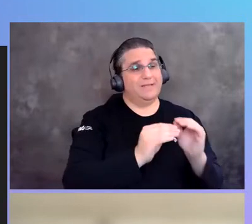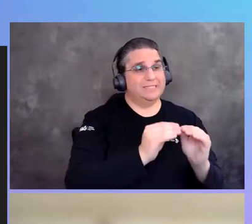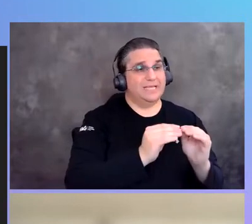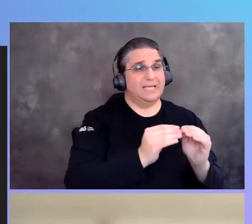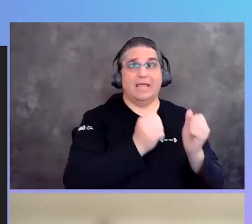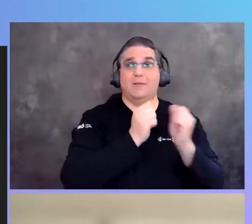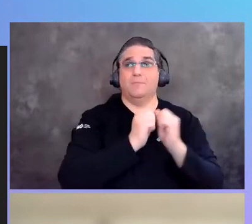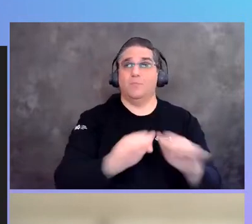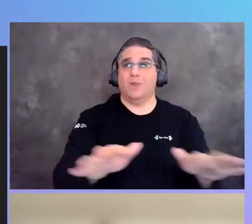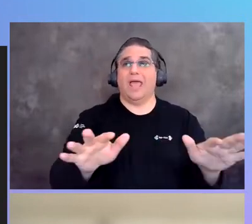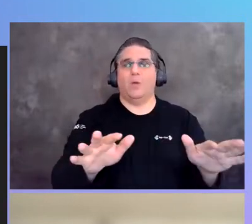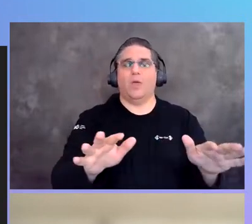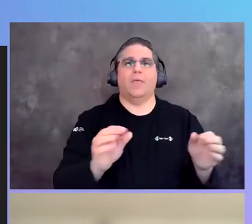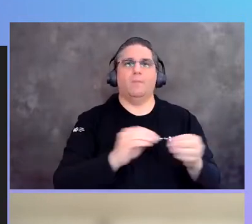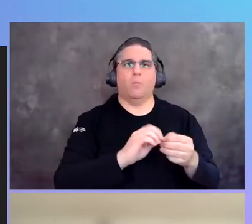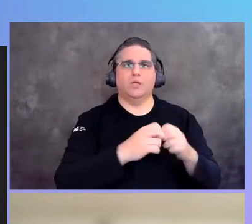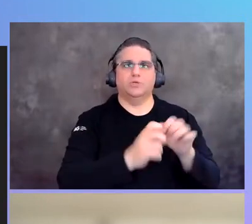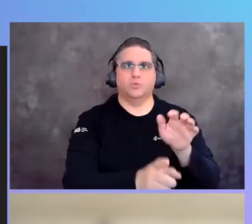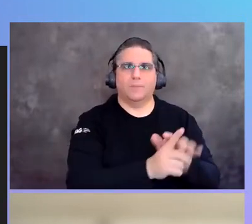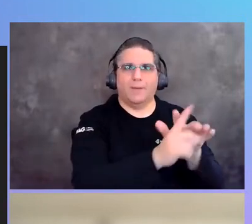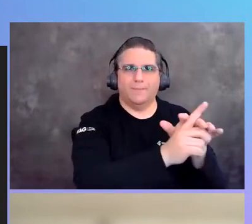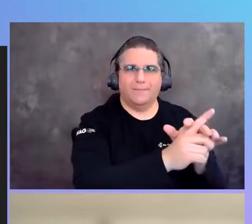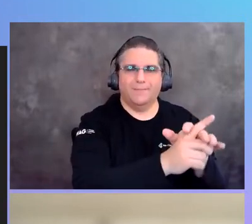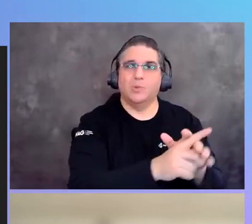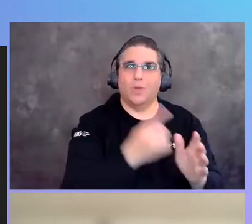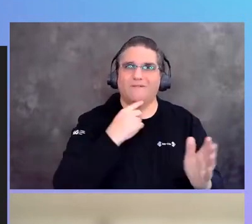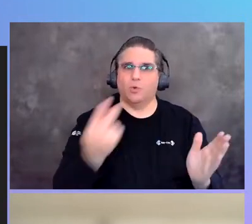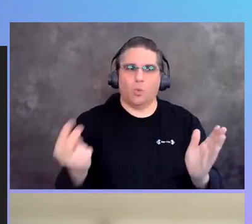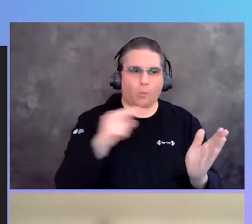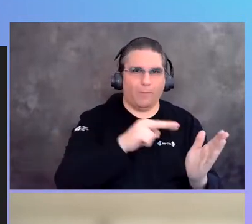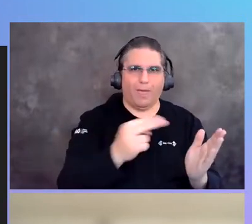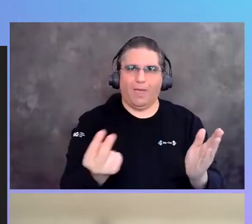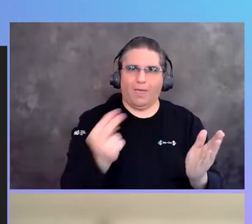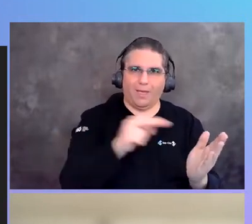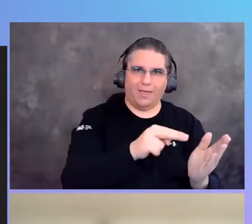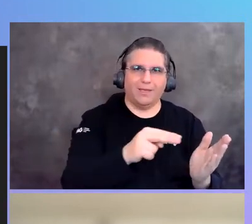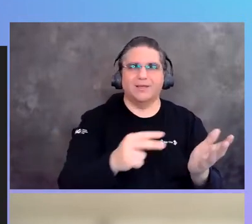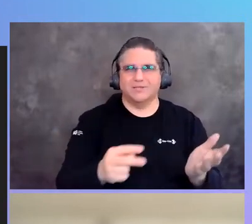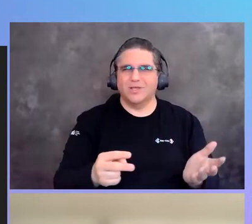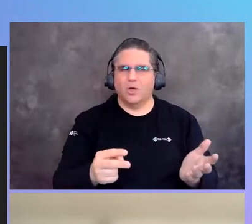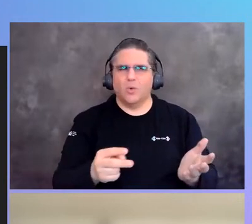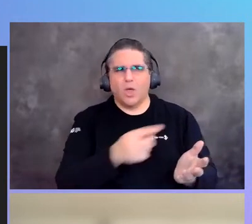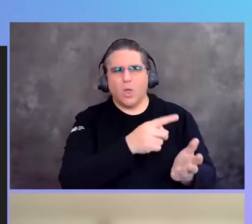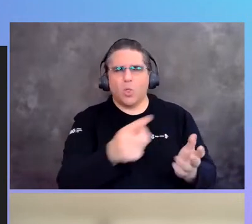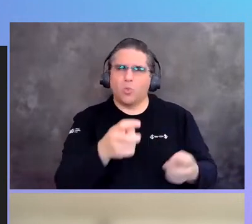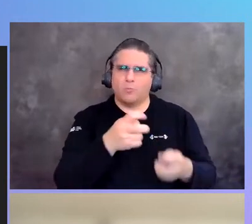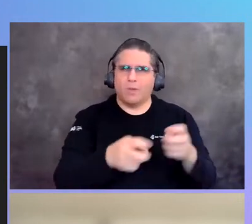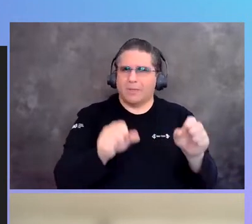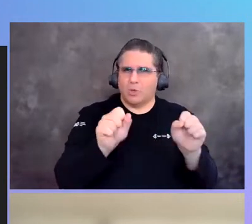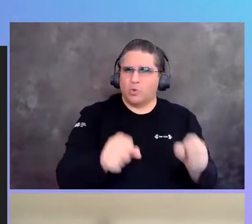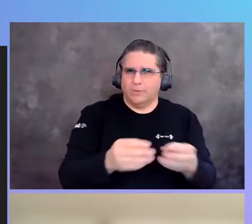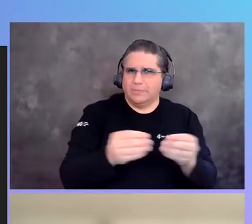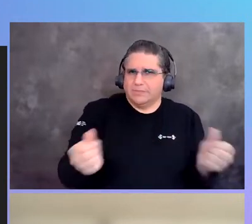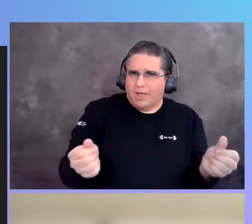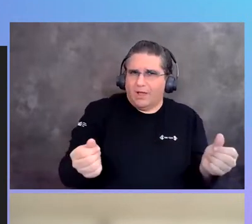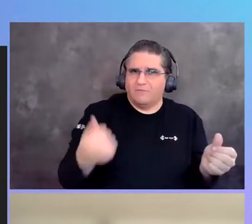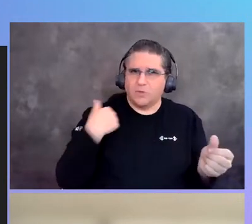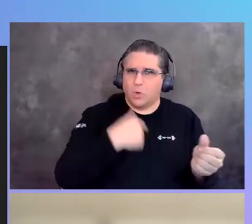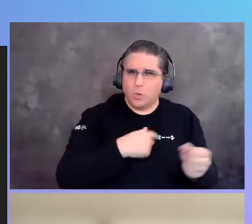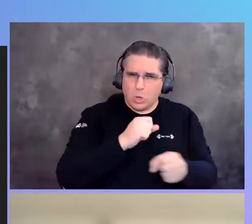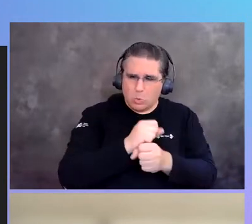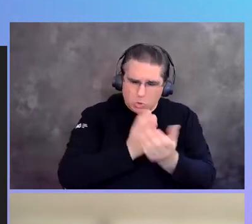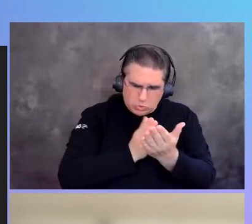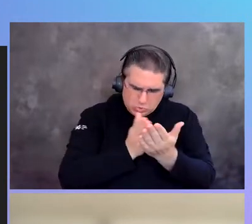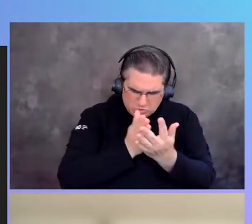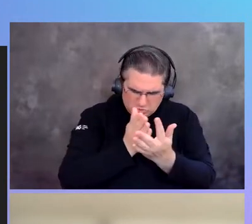introduced. So that again was challenging, but still problems to solve. So we worked through that, and then we're coming